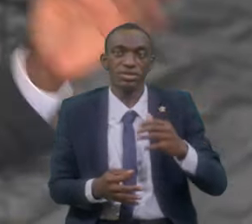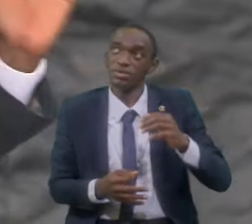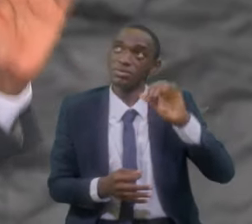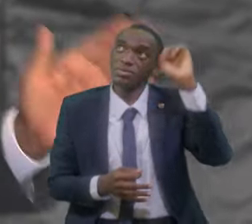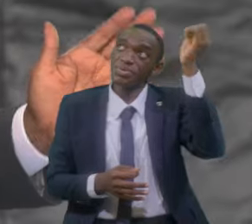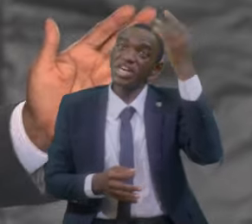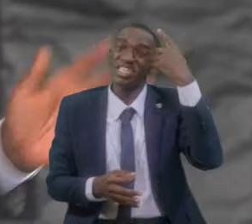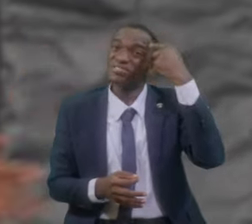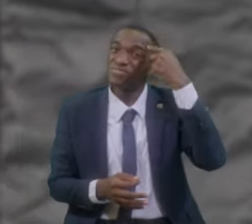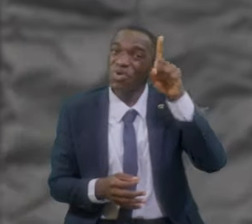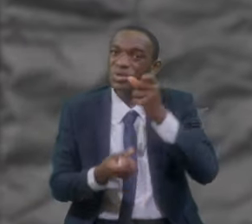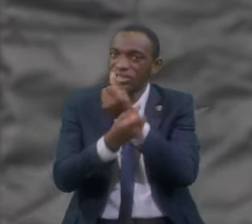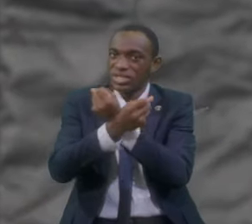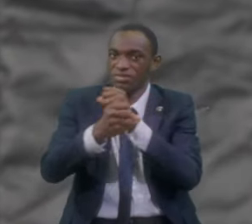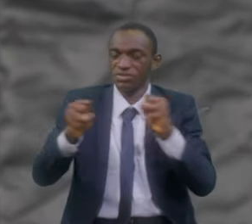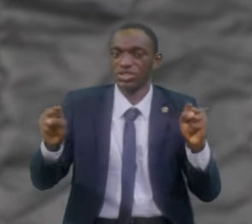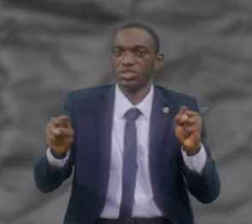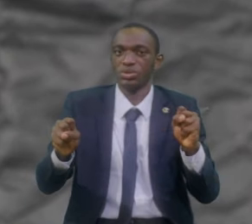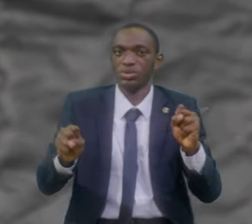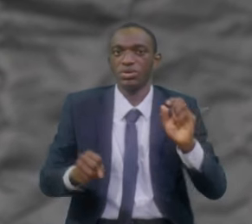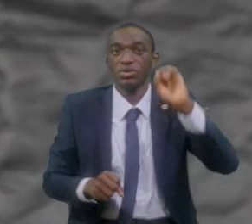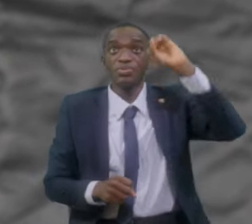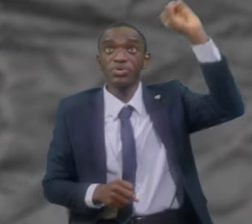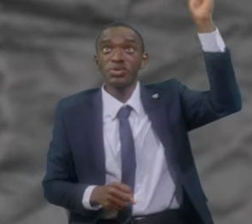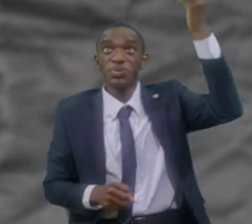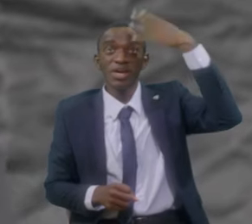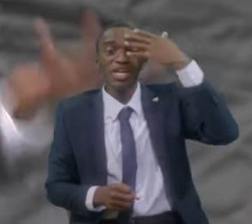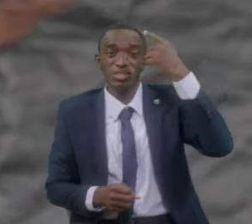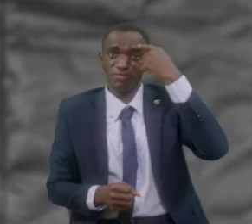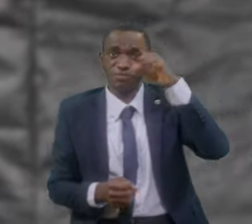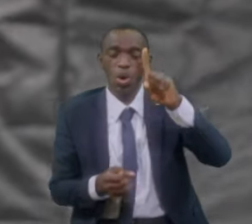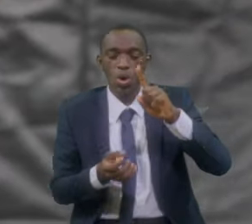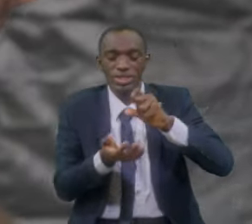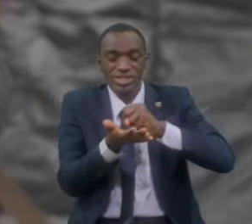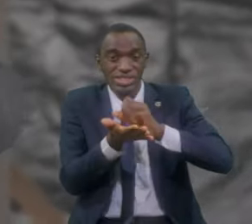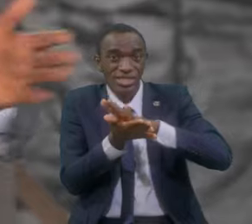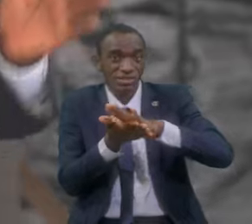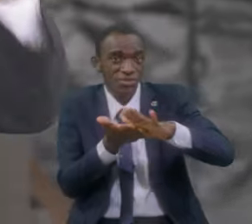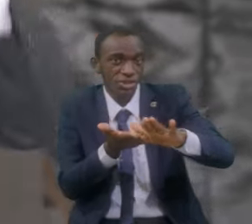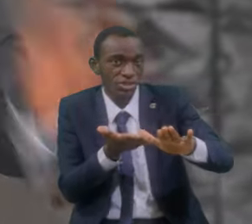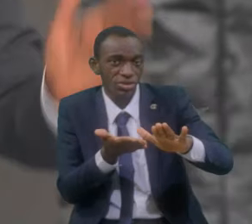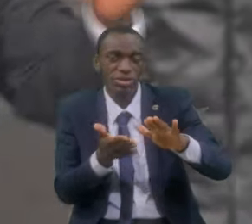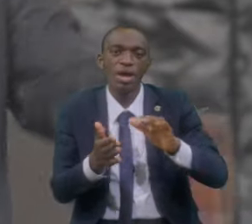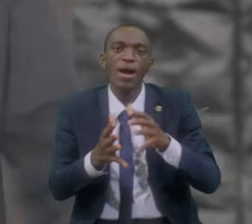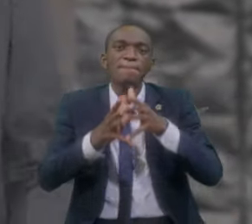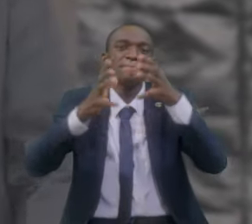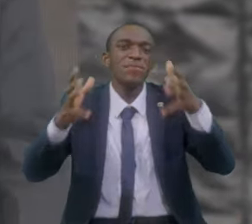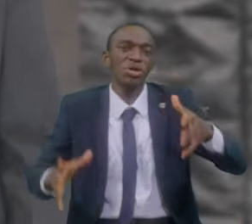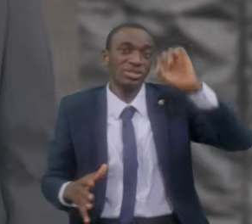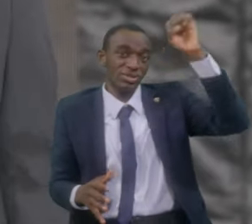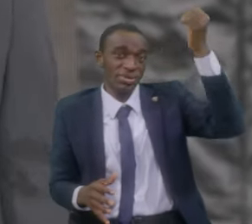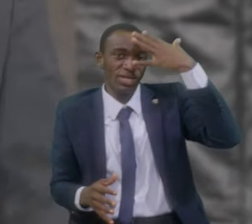grace, grace for sanctification. Abundance of grace, grace